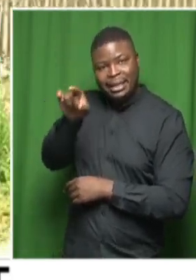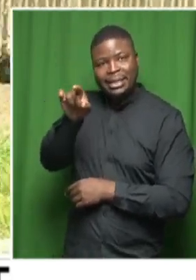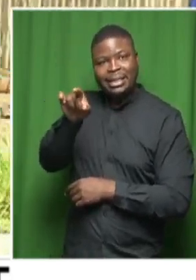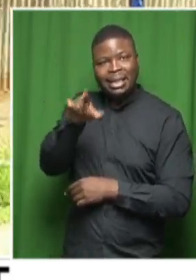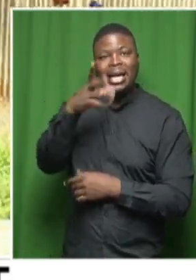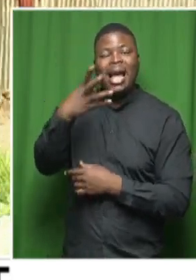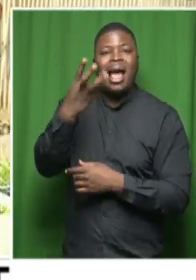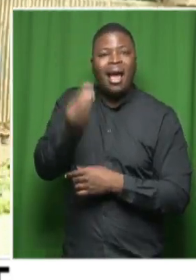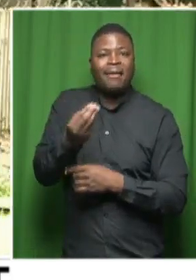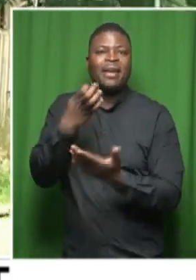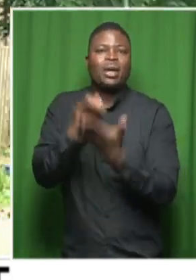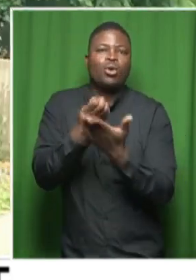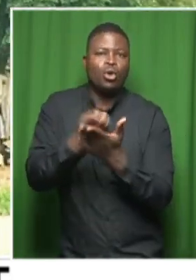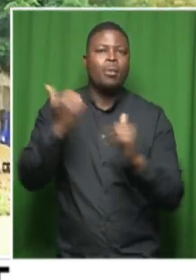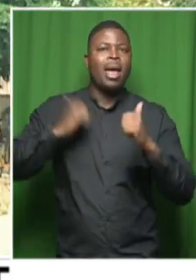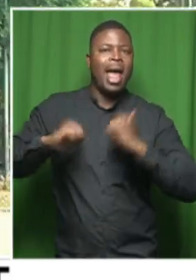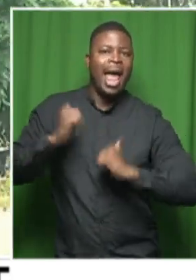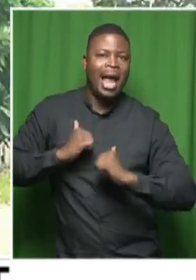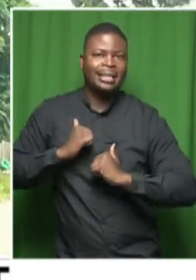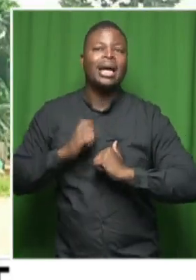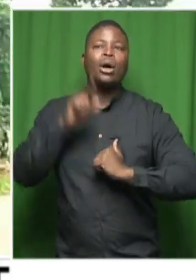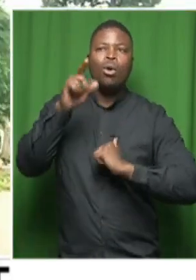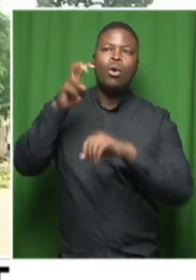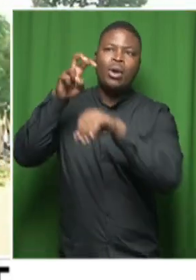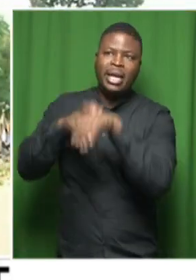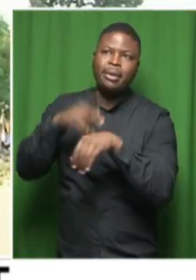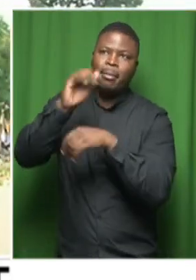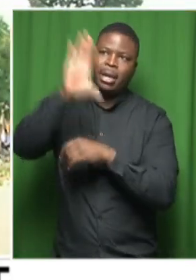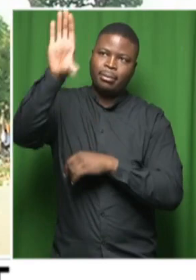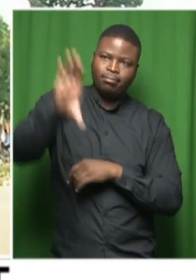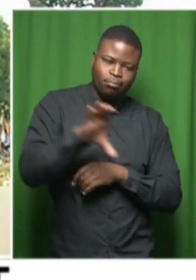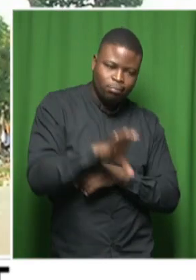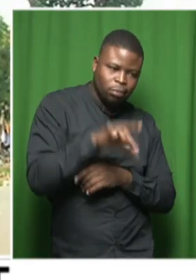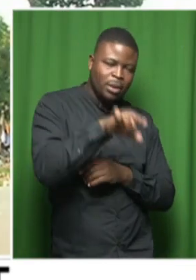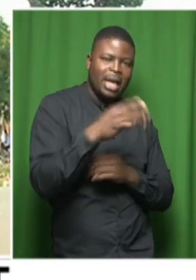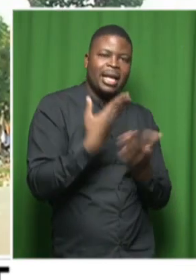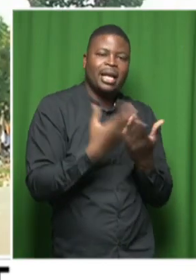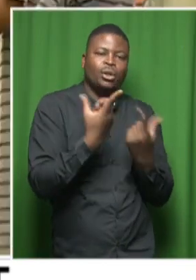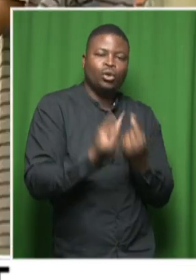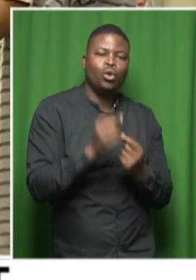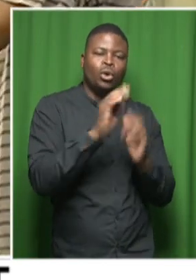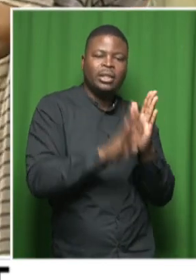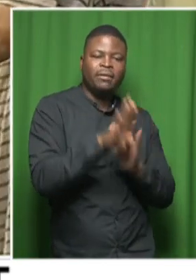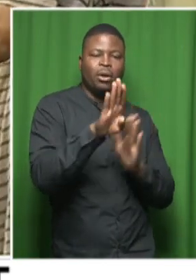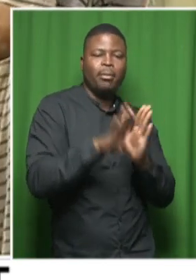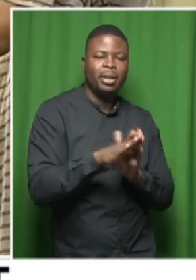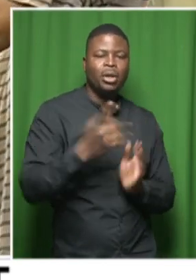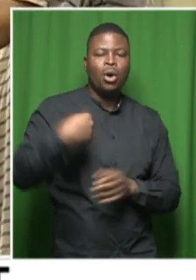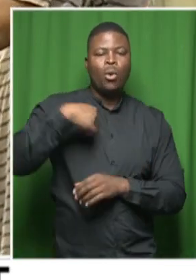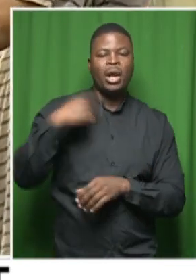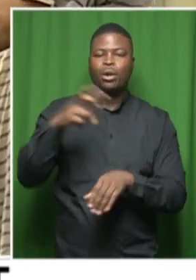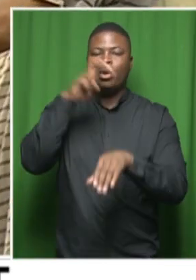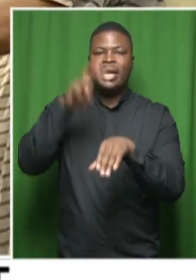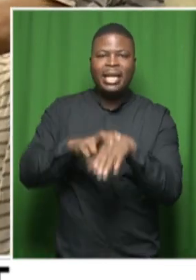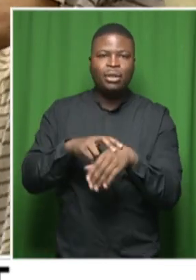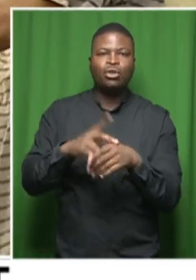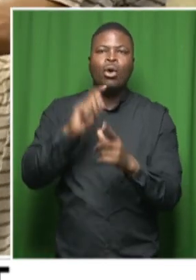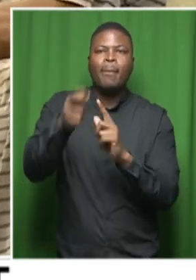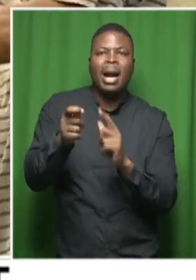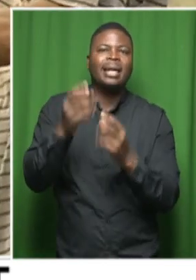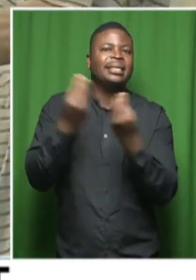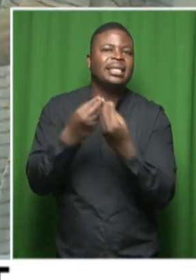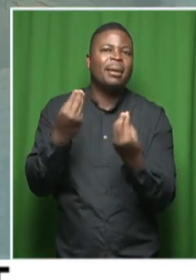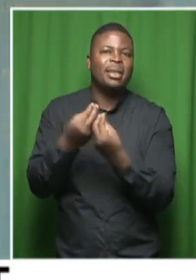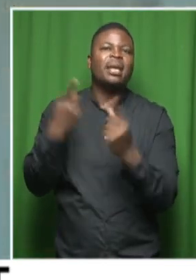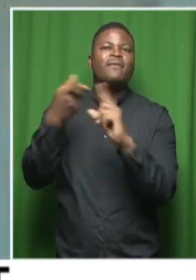economic actor who needs to finance that industrial development to make it sure that you and I don't have to buy anything from outside, or if